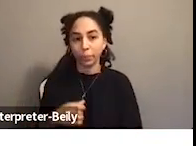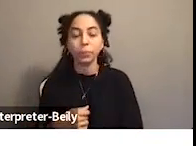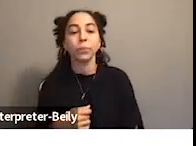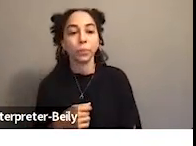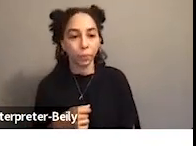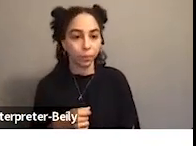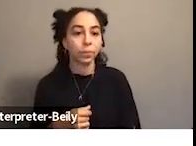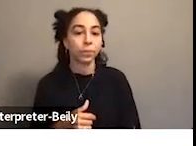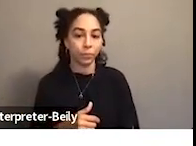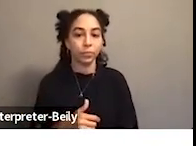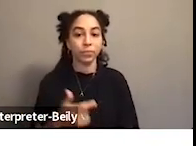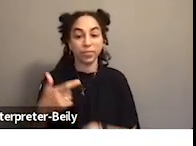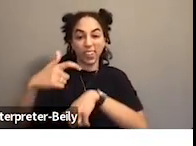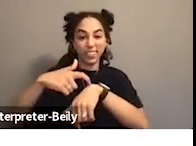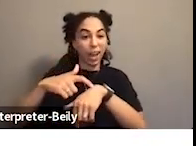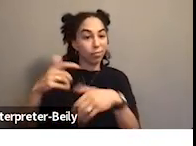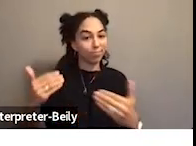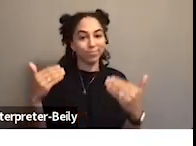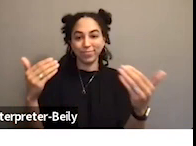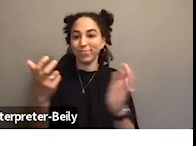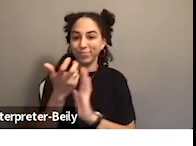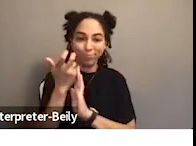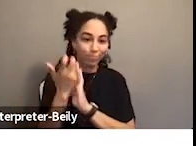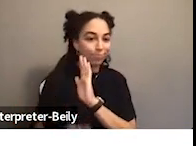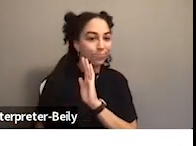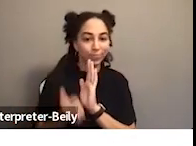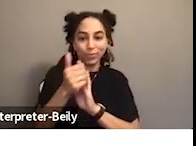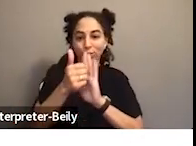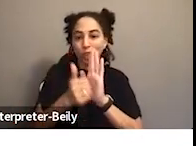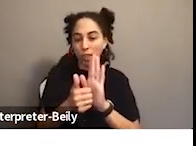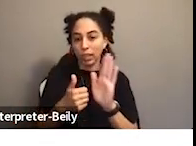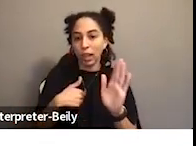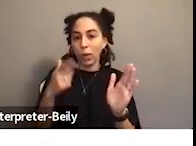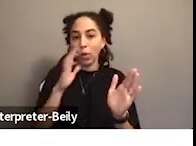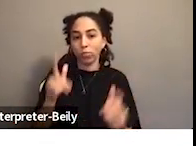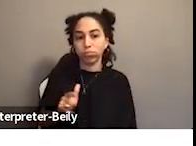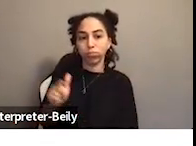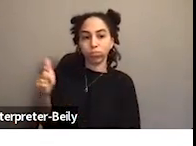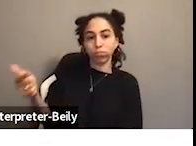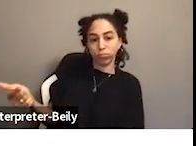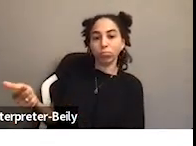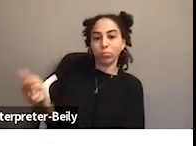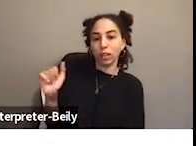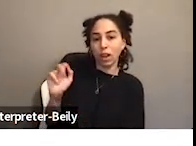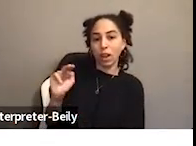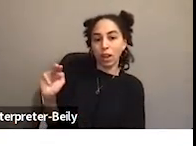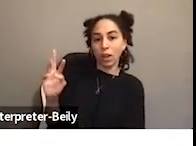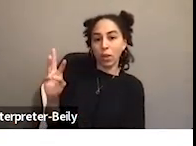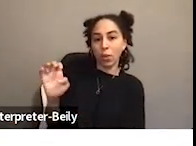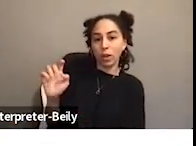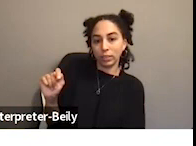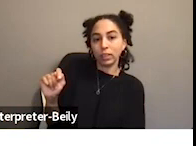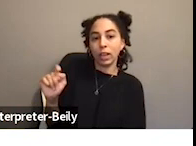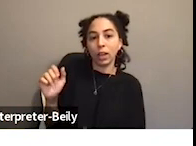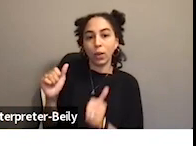So in the interest of time, we're going to jump right into the agenda, and I'm going to hand it over to Ann Wysant